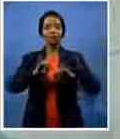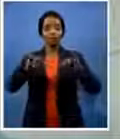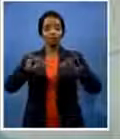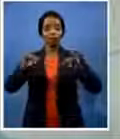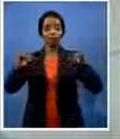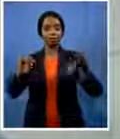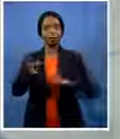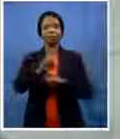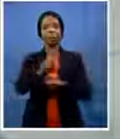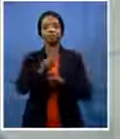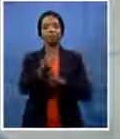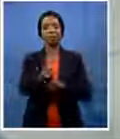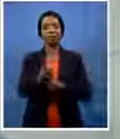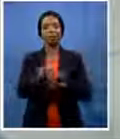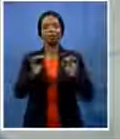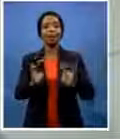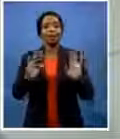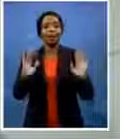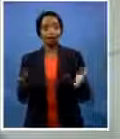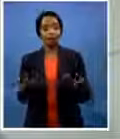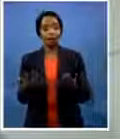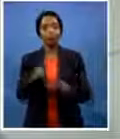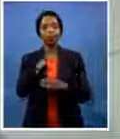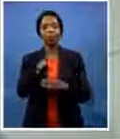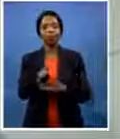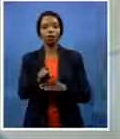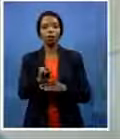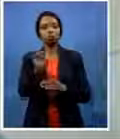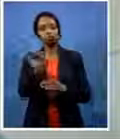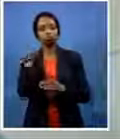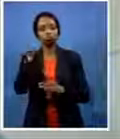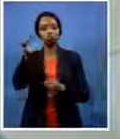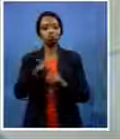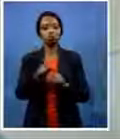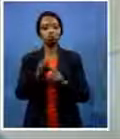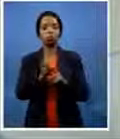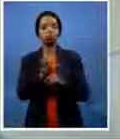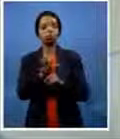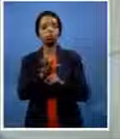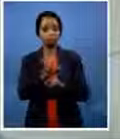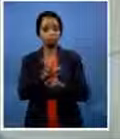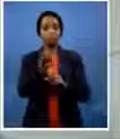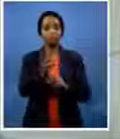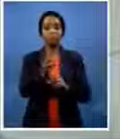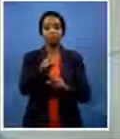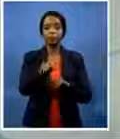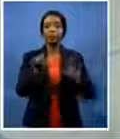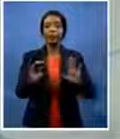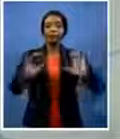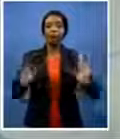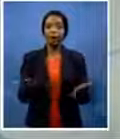how this sort of impact on us and how quickly it came about, I thought it was a very well thought out